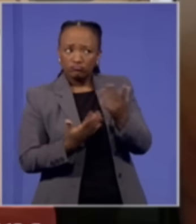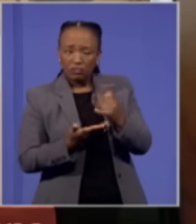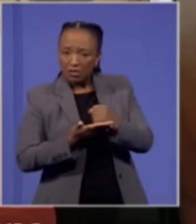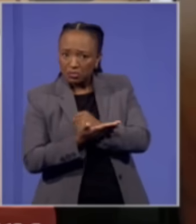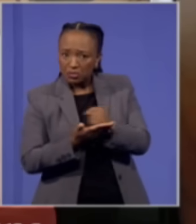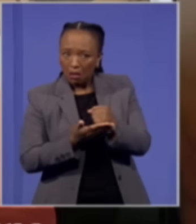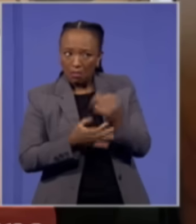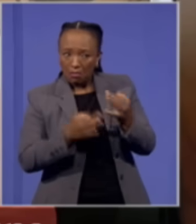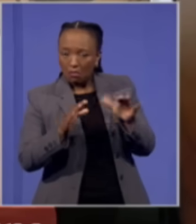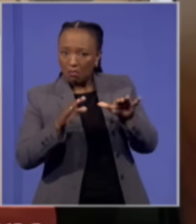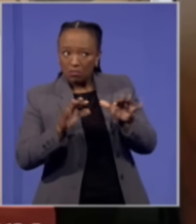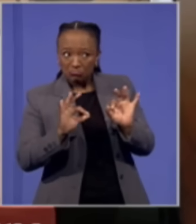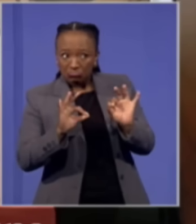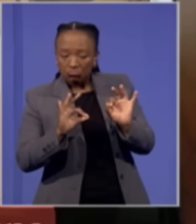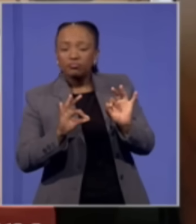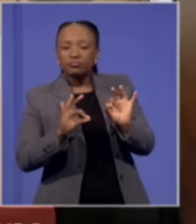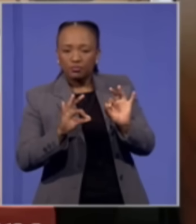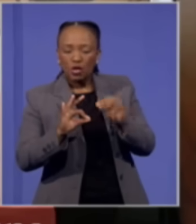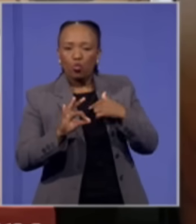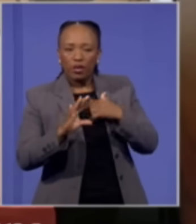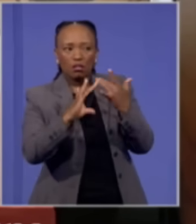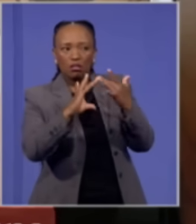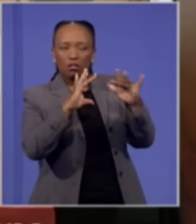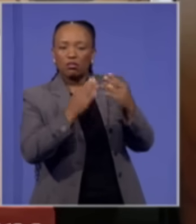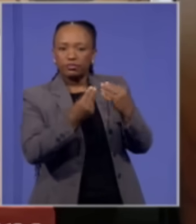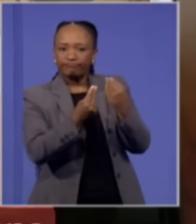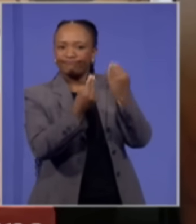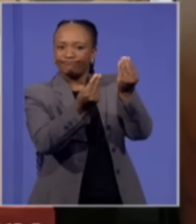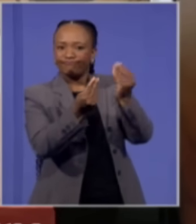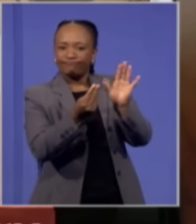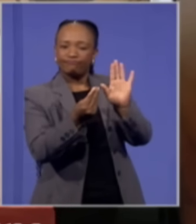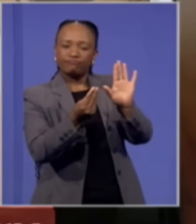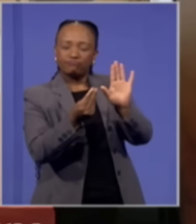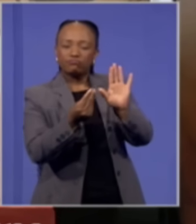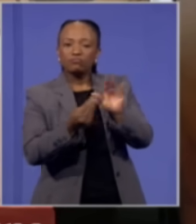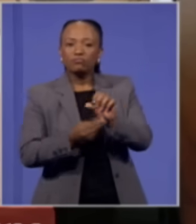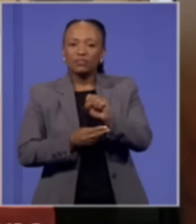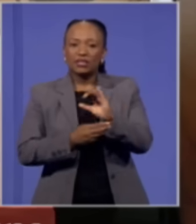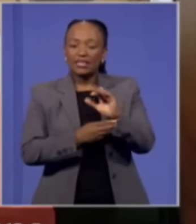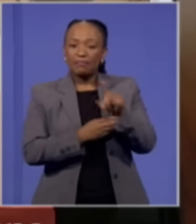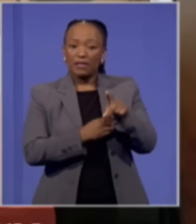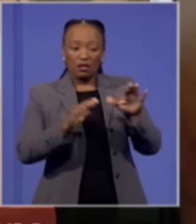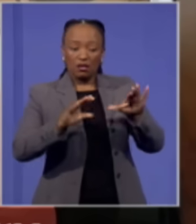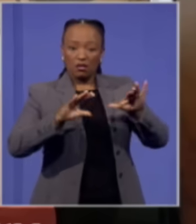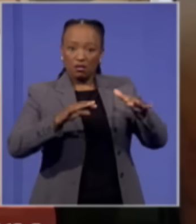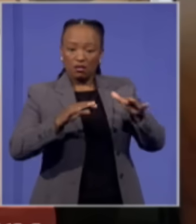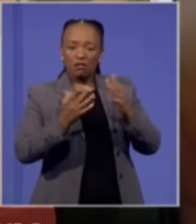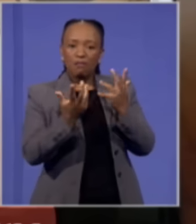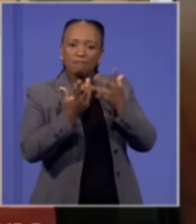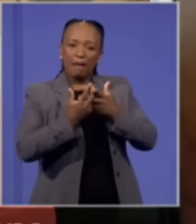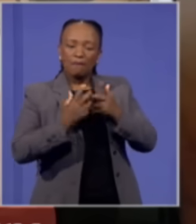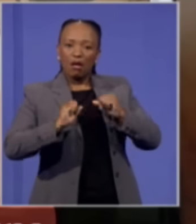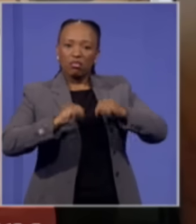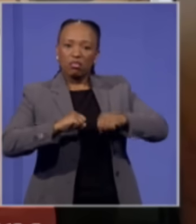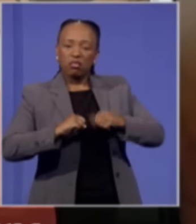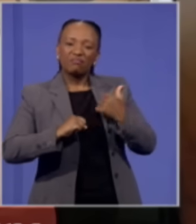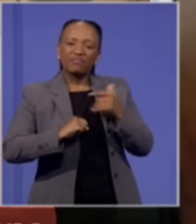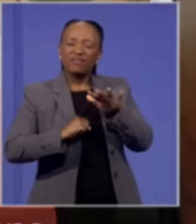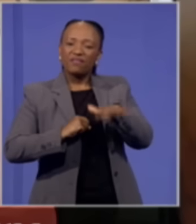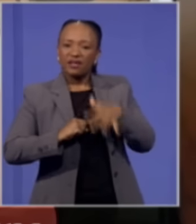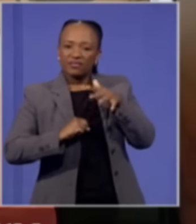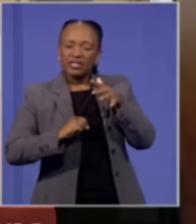political party. The submission by the SACP is in line with the resolutions of the party from its 15th National